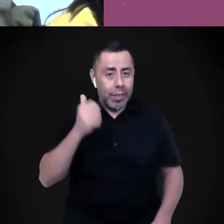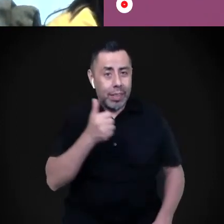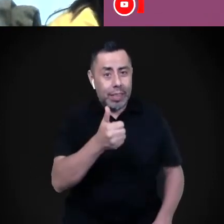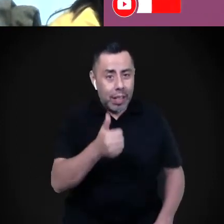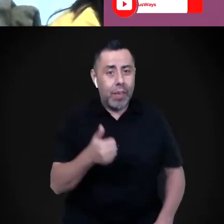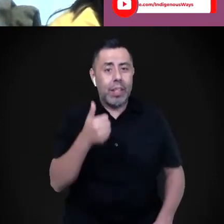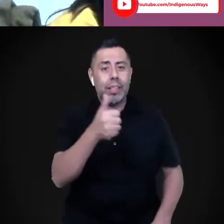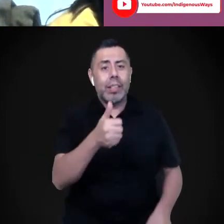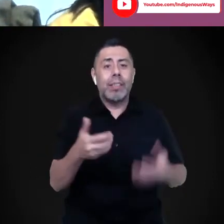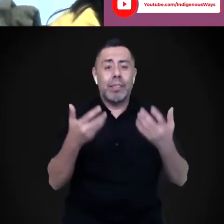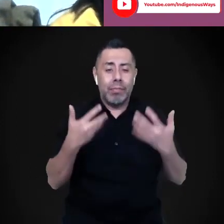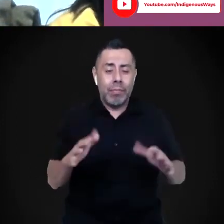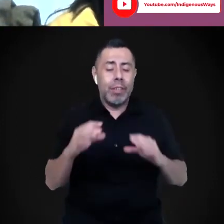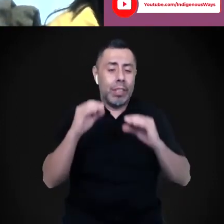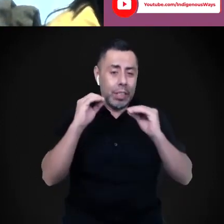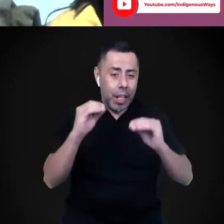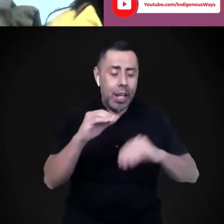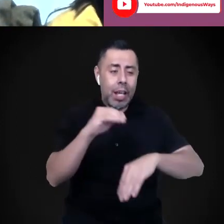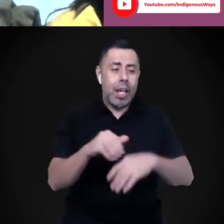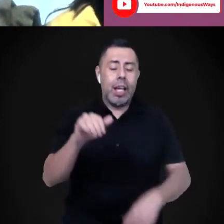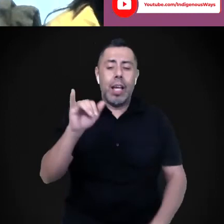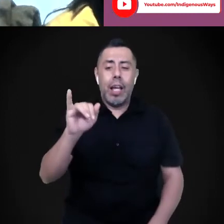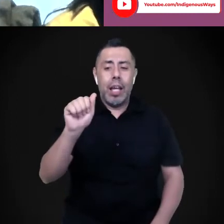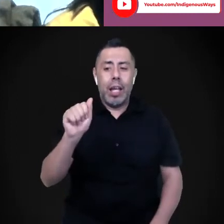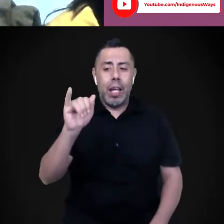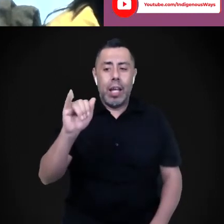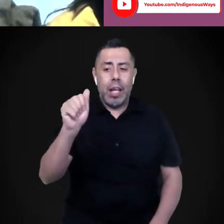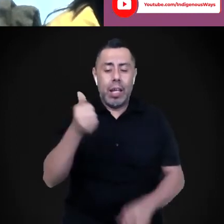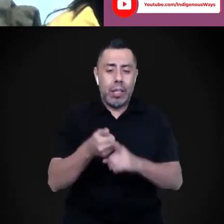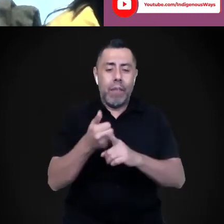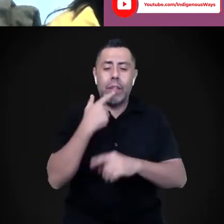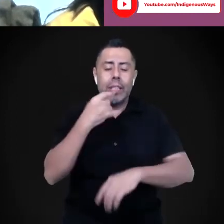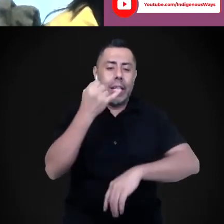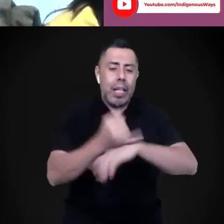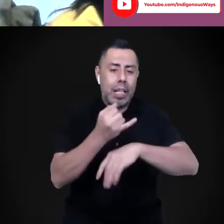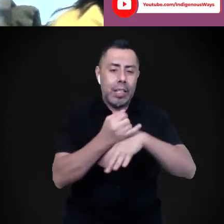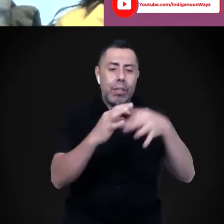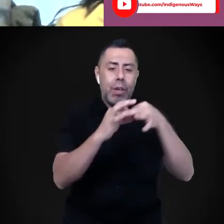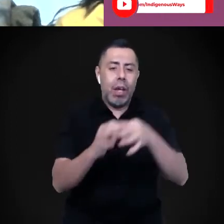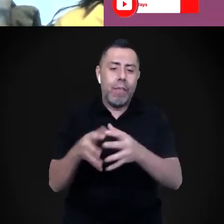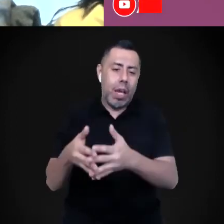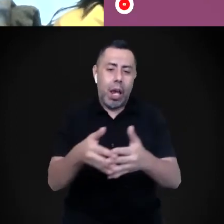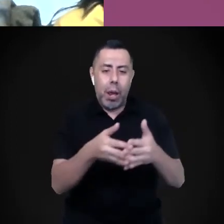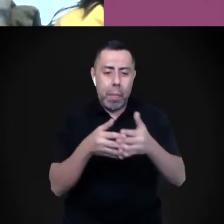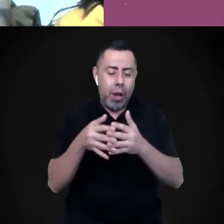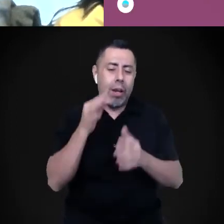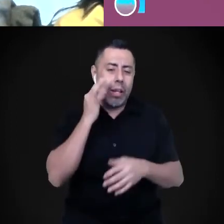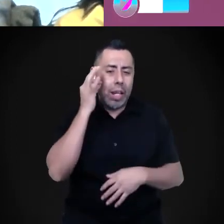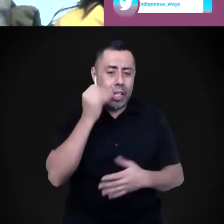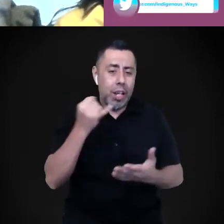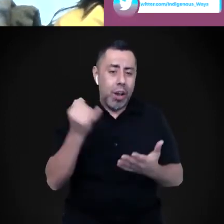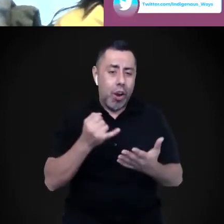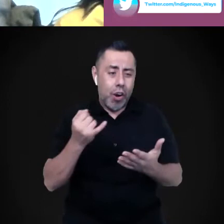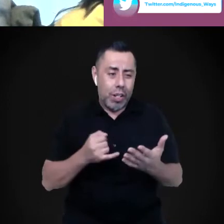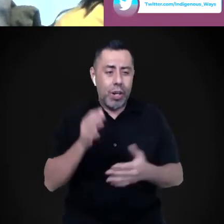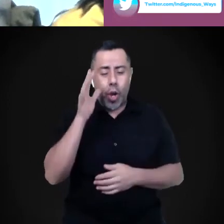professor at IAIA, which is the Institute of American Indian Arts. We're going to be looking forward to her